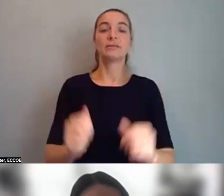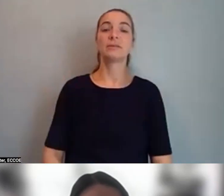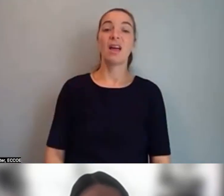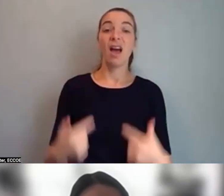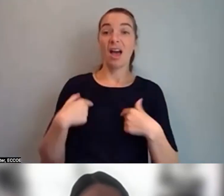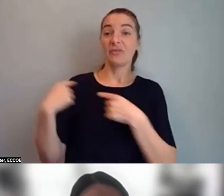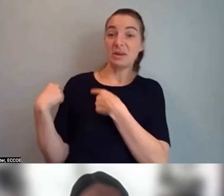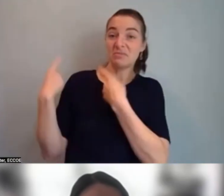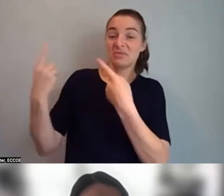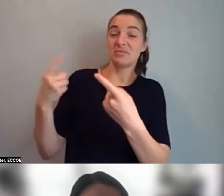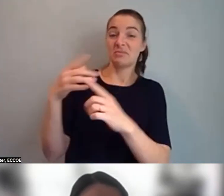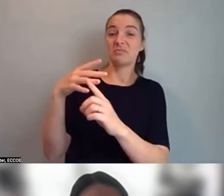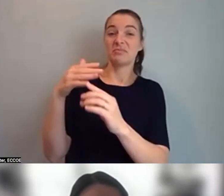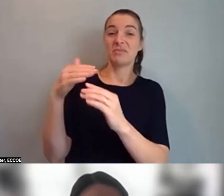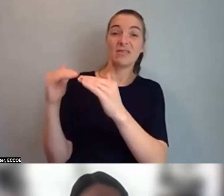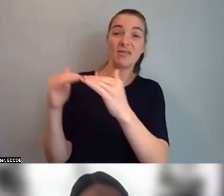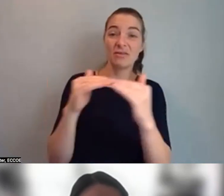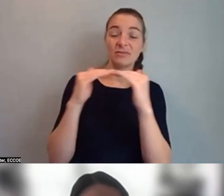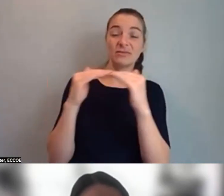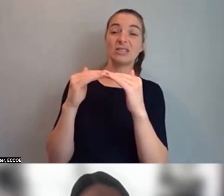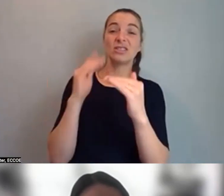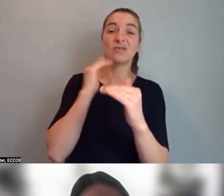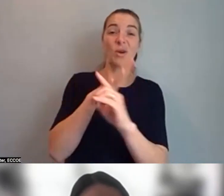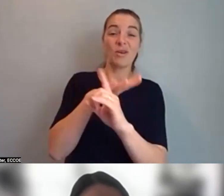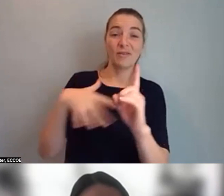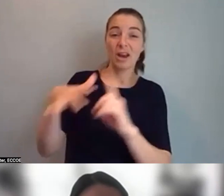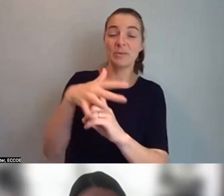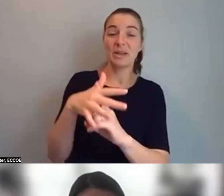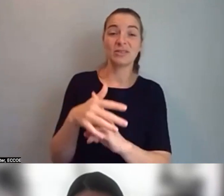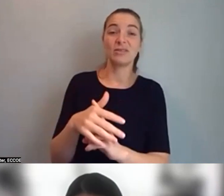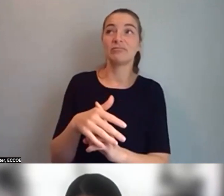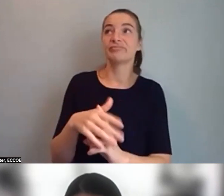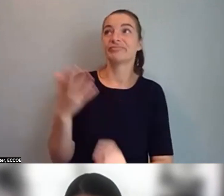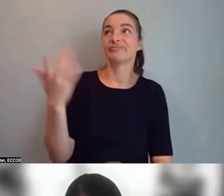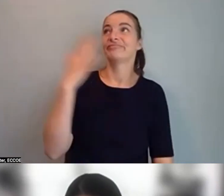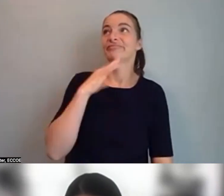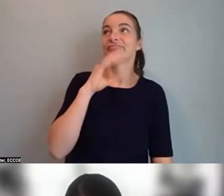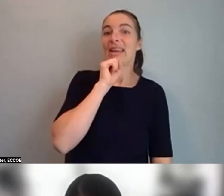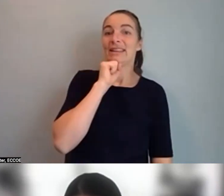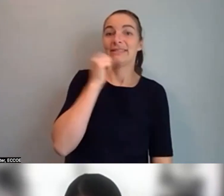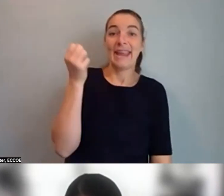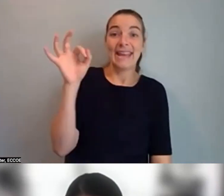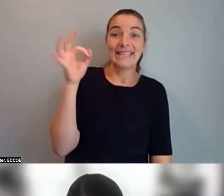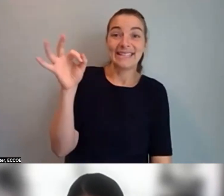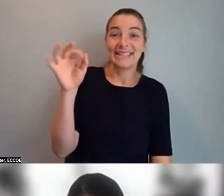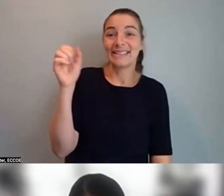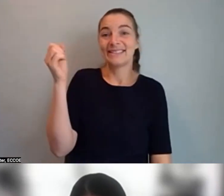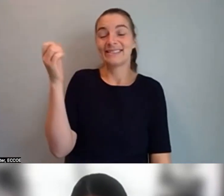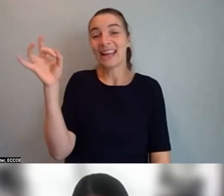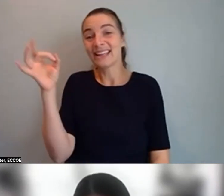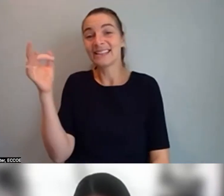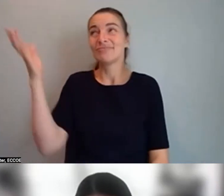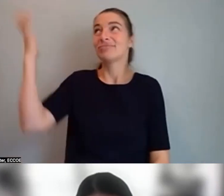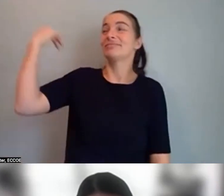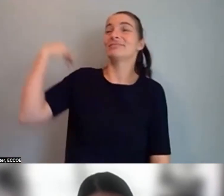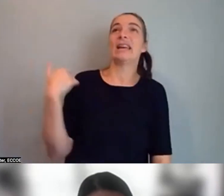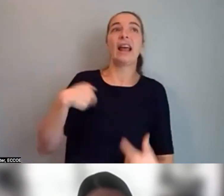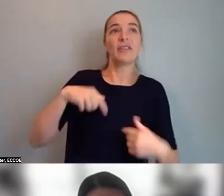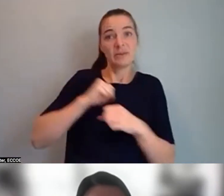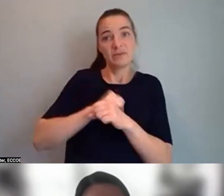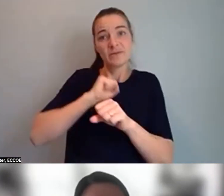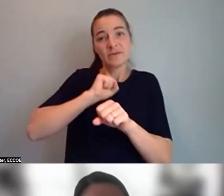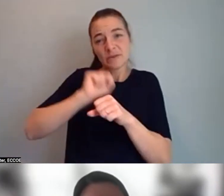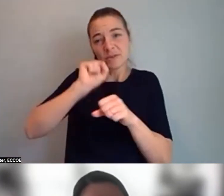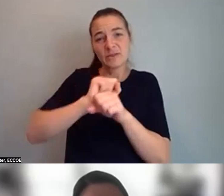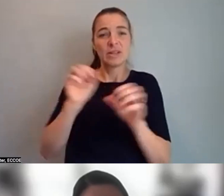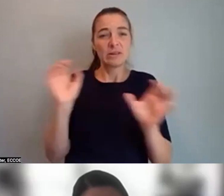in terms of understanding the things that movements have been arguing for, for a long time. And so that continues to be kind